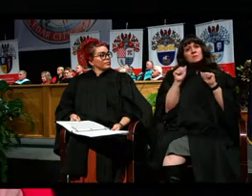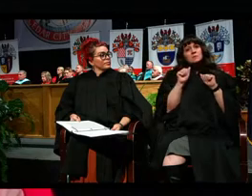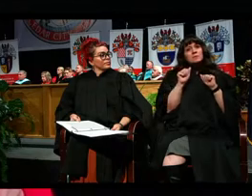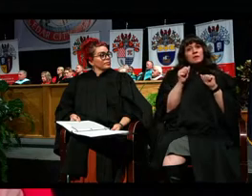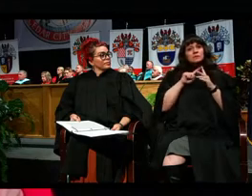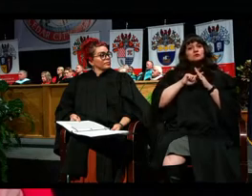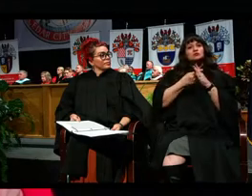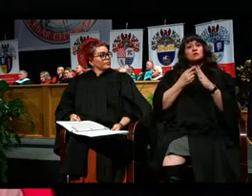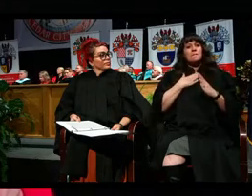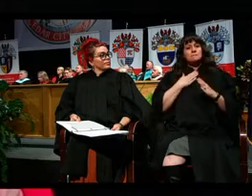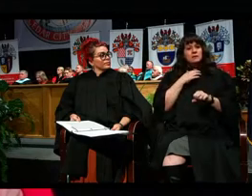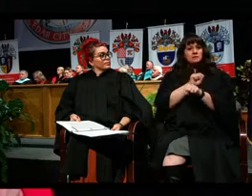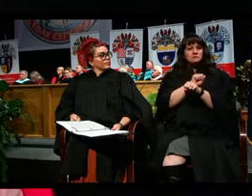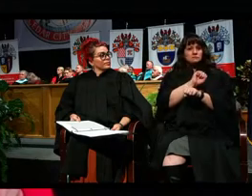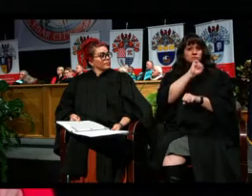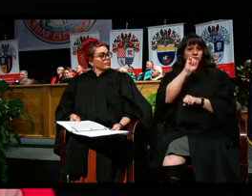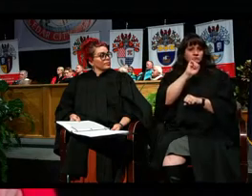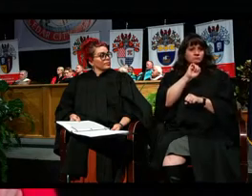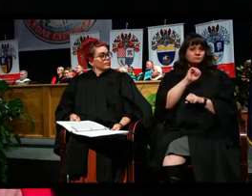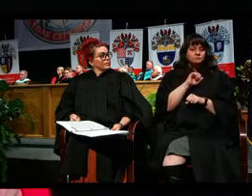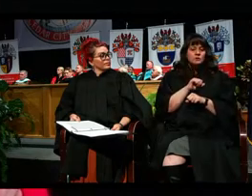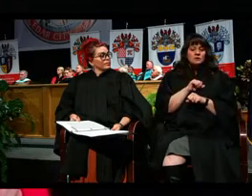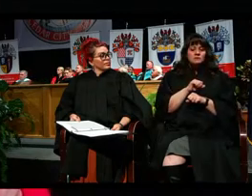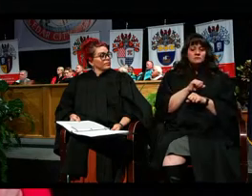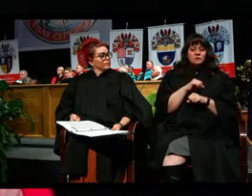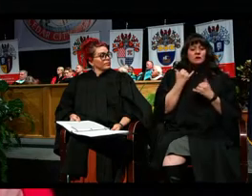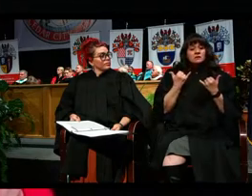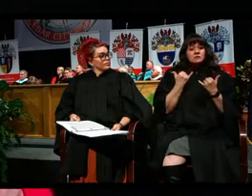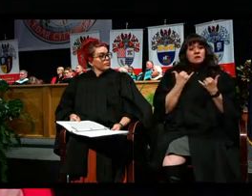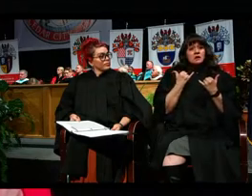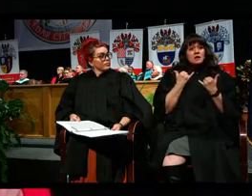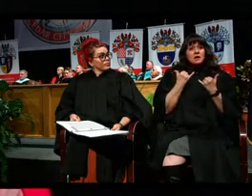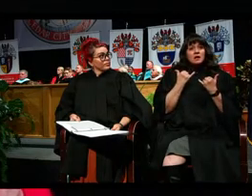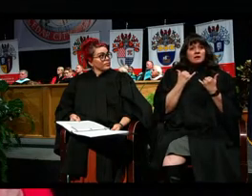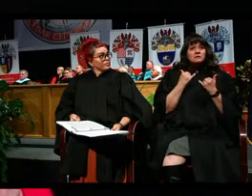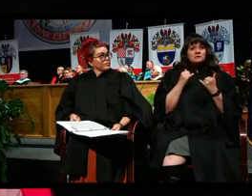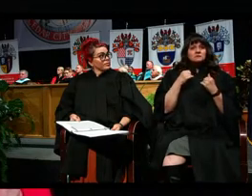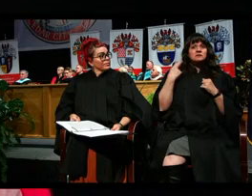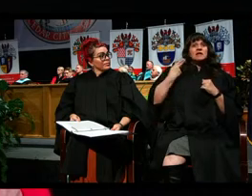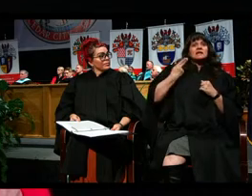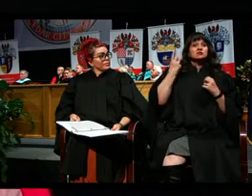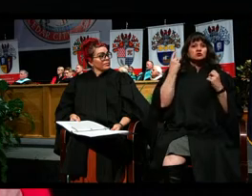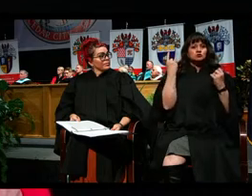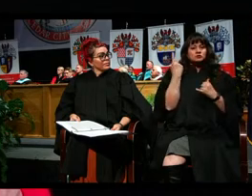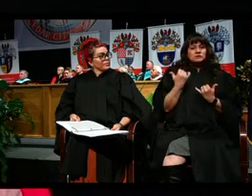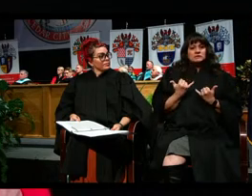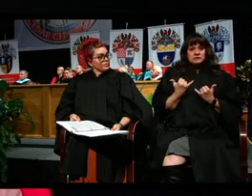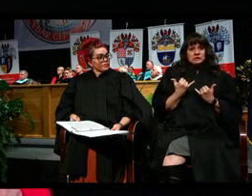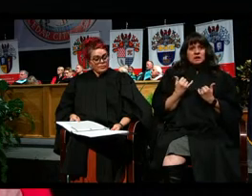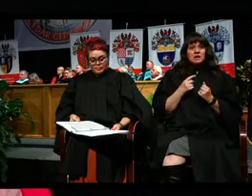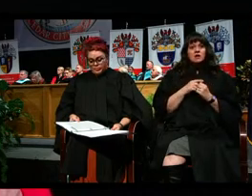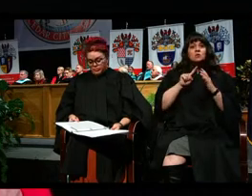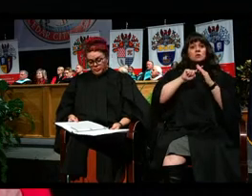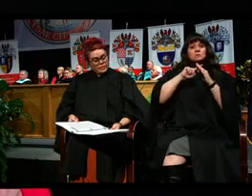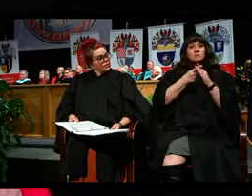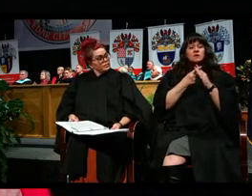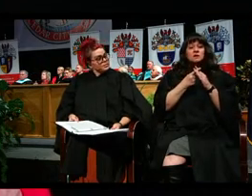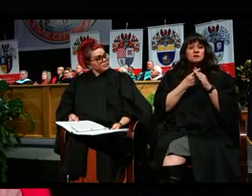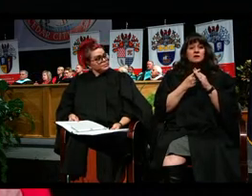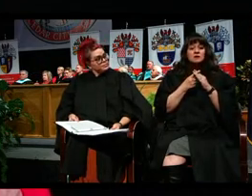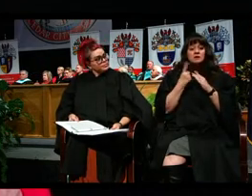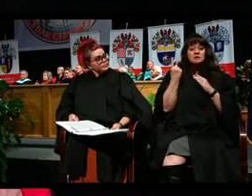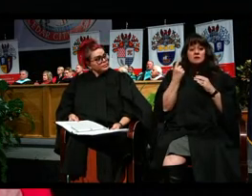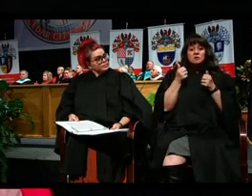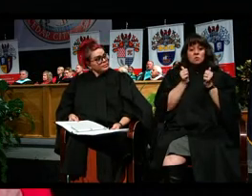career. On this momentous day, we are celebrating a new beginning under the leadership of President